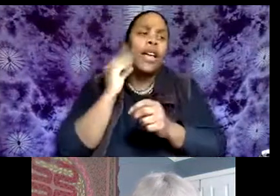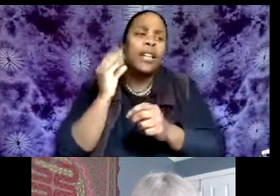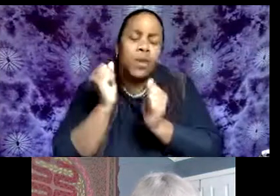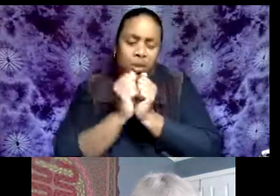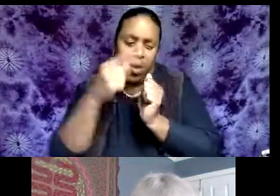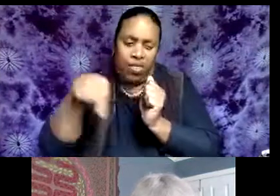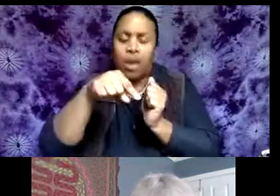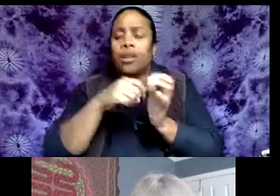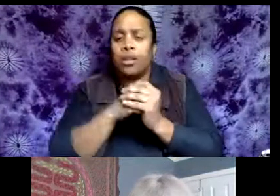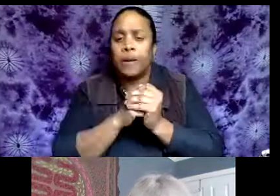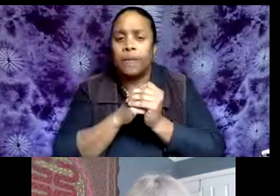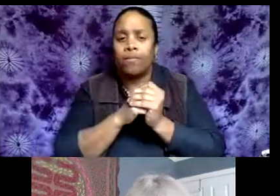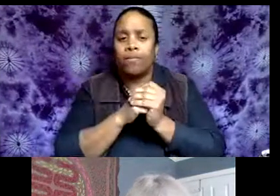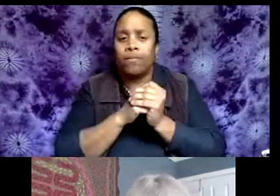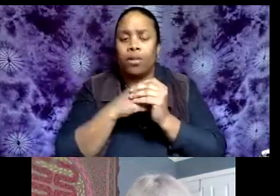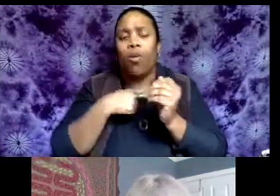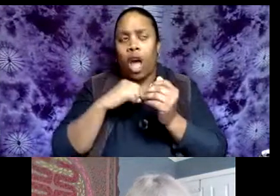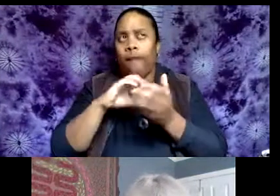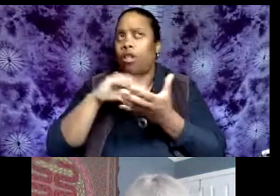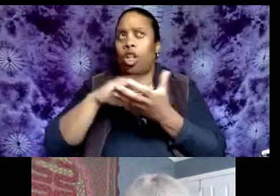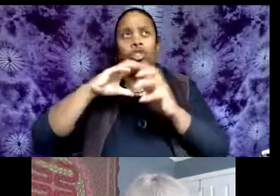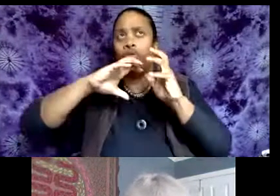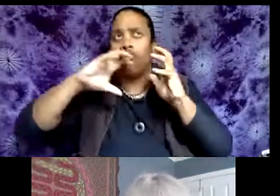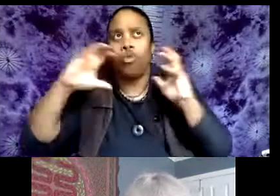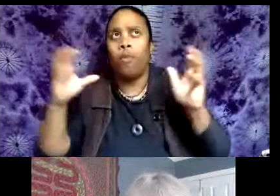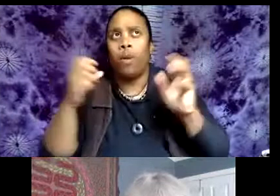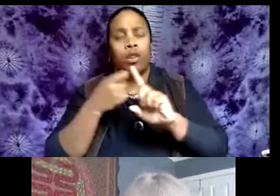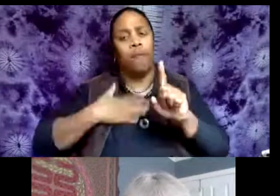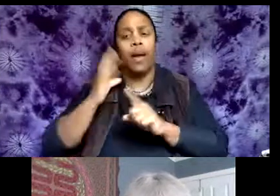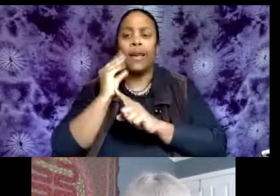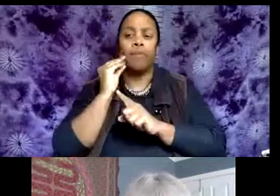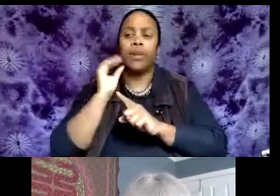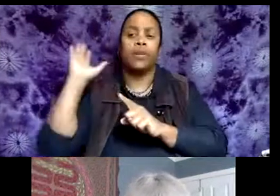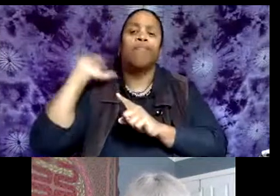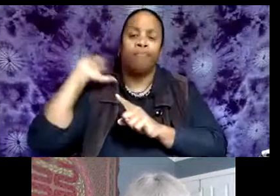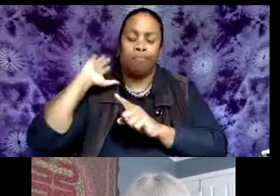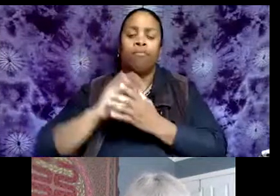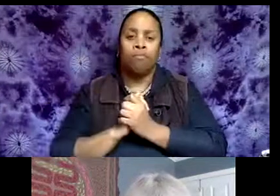and from what I've learned, because I've learned so much from what I've been through.